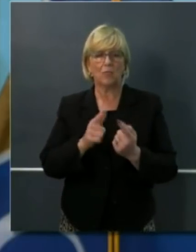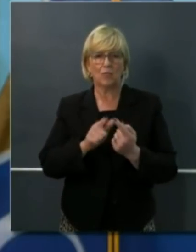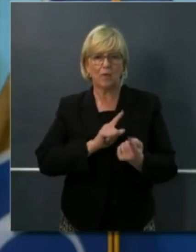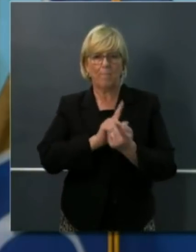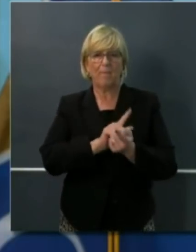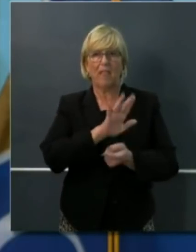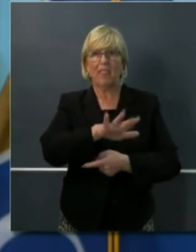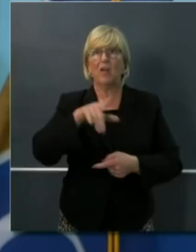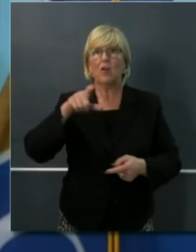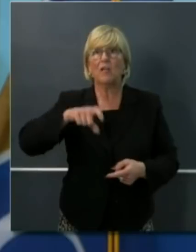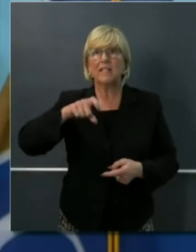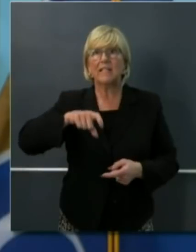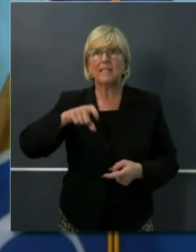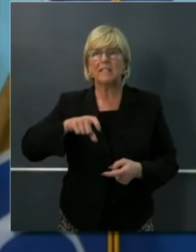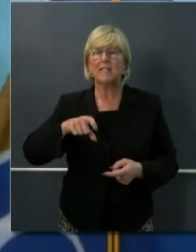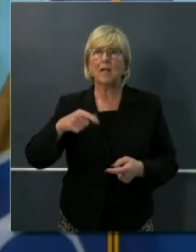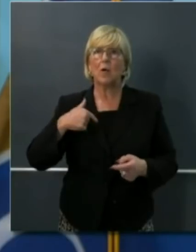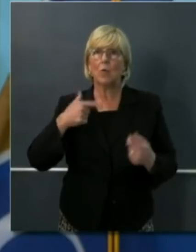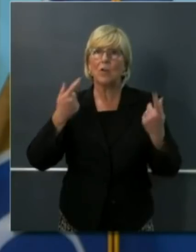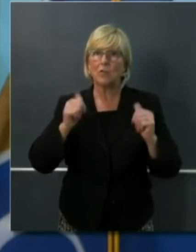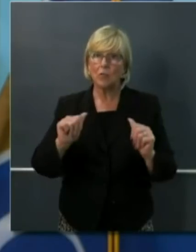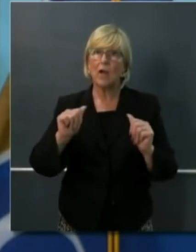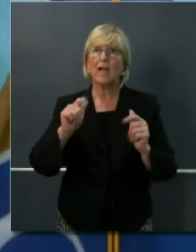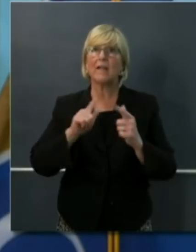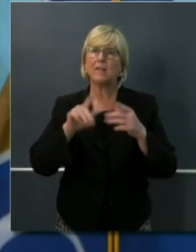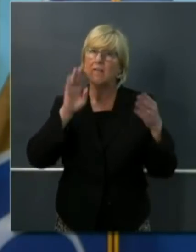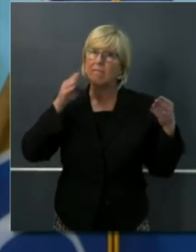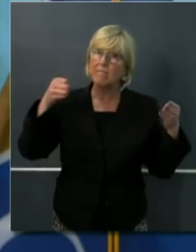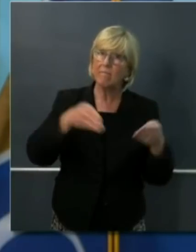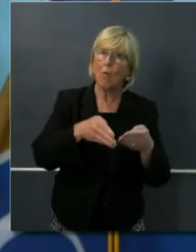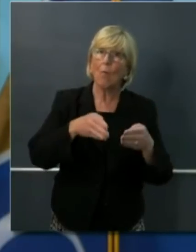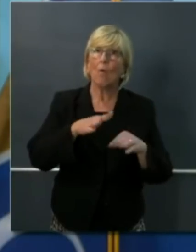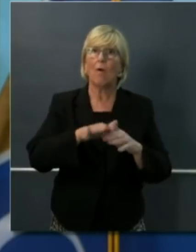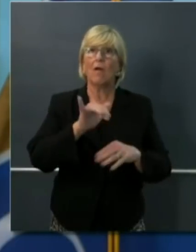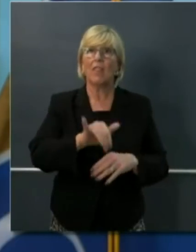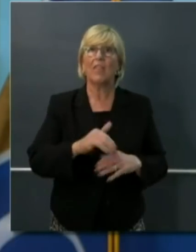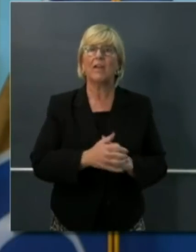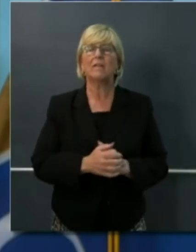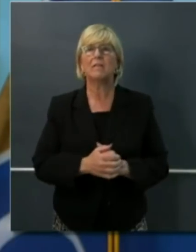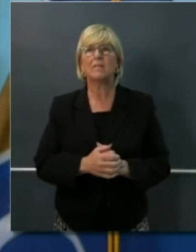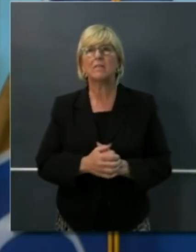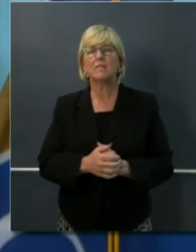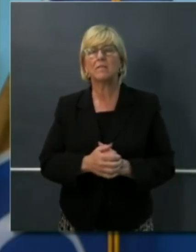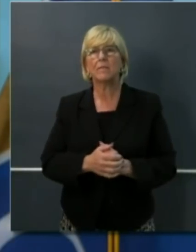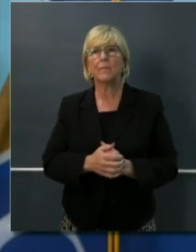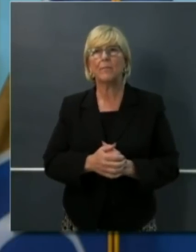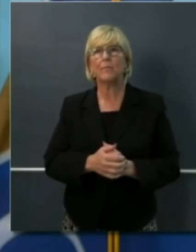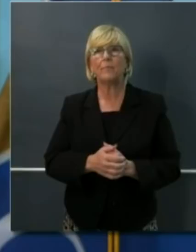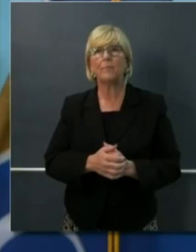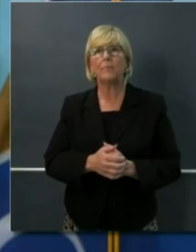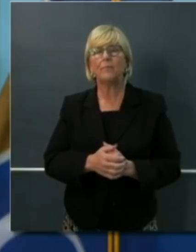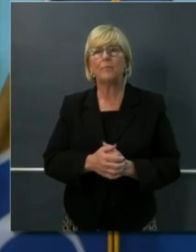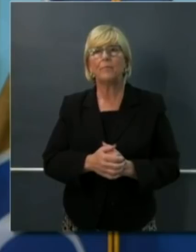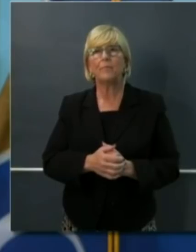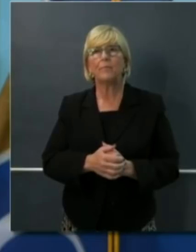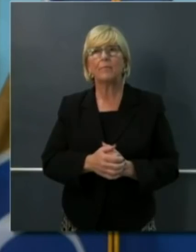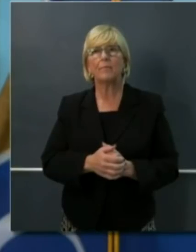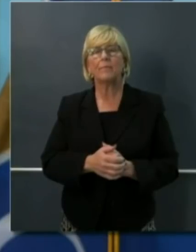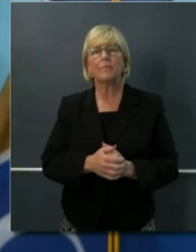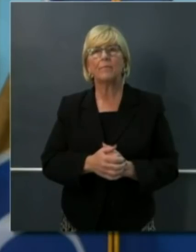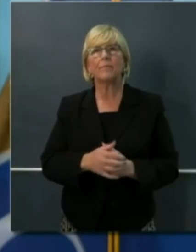force is working diligently in that space. That was the reference Dr. Galley made a moment ago. I